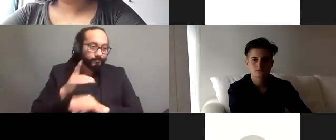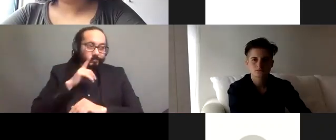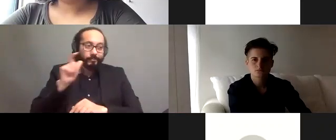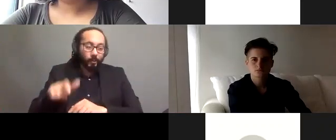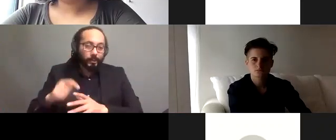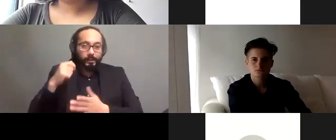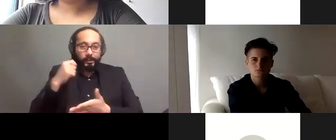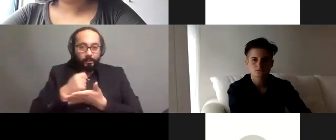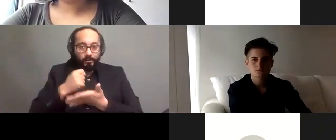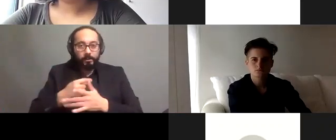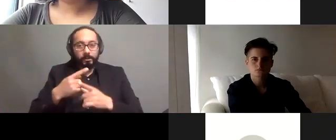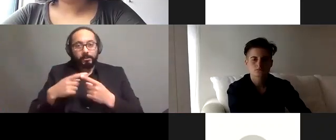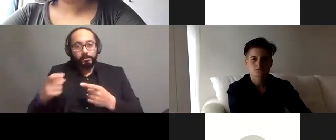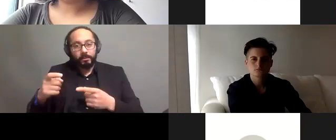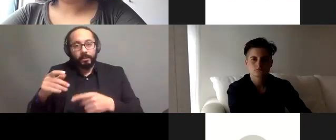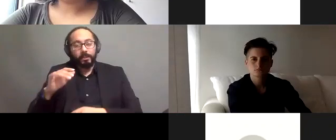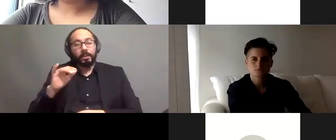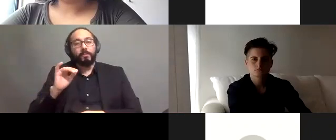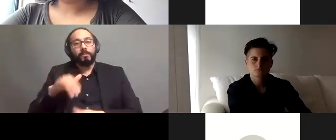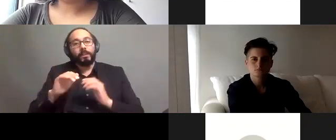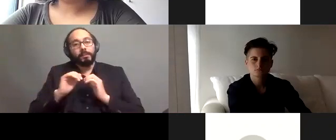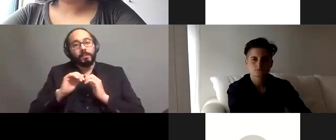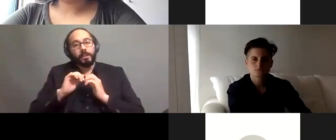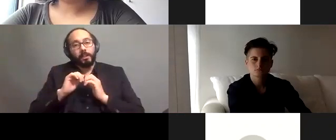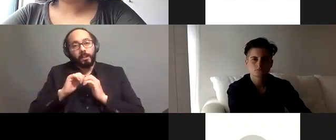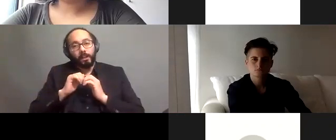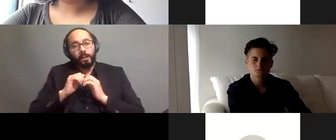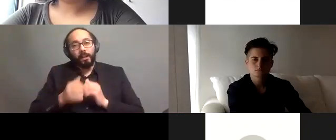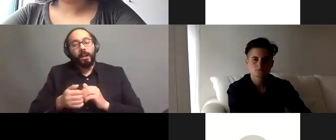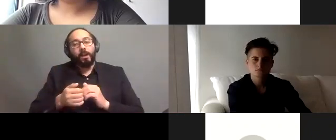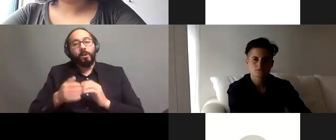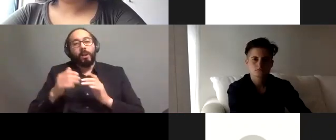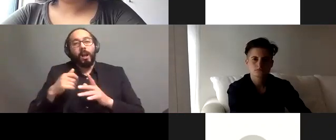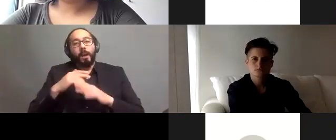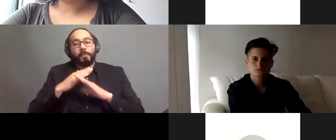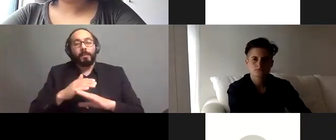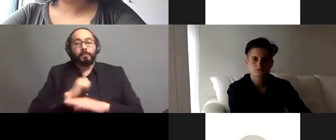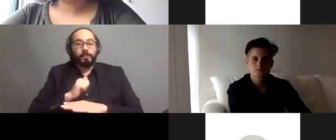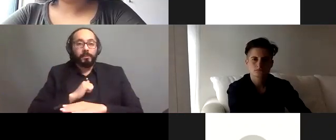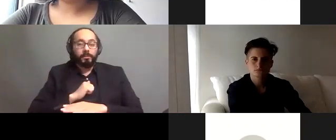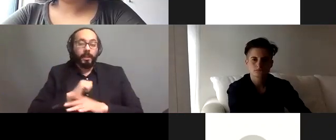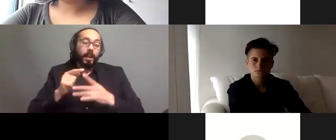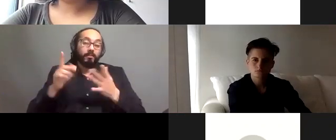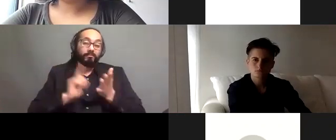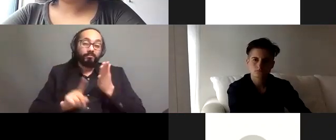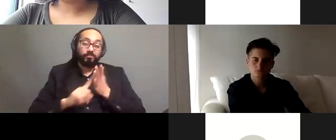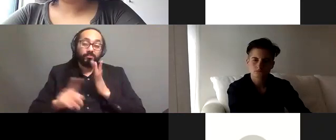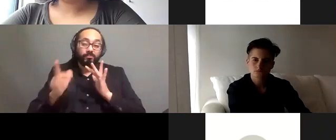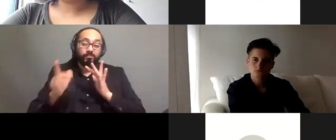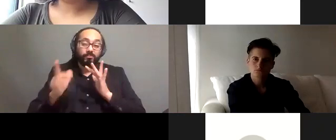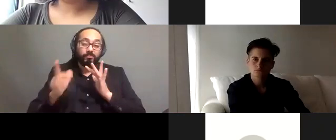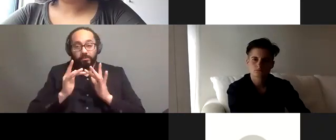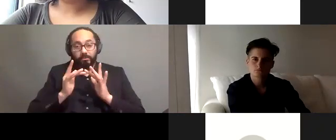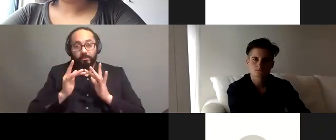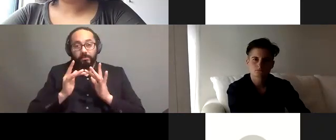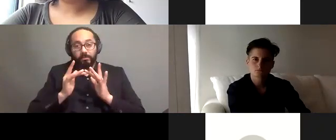And then that's how I sort of got into just test myself using online available, like, anxiety test